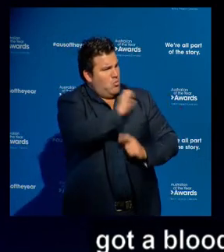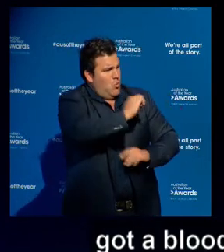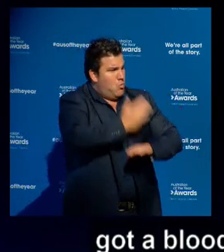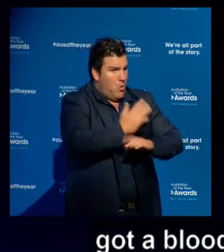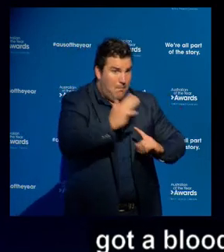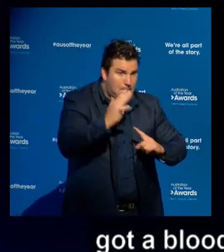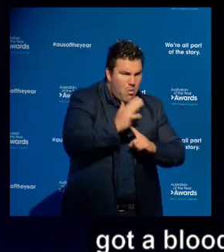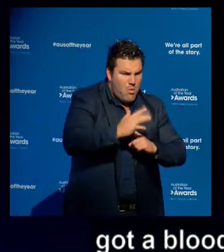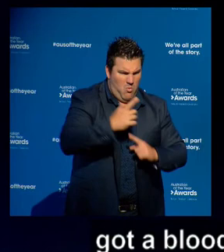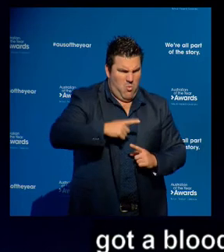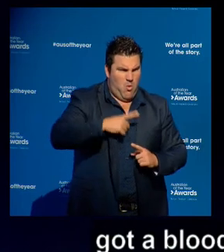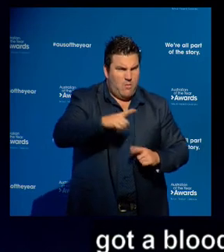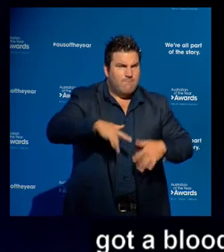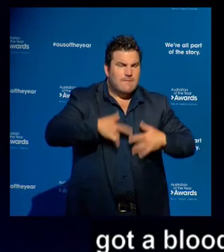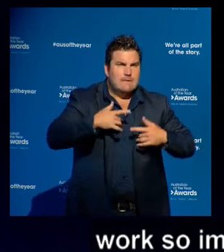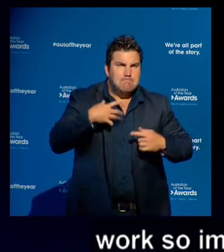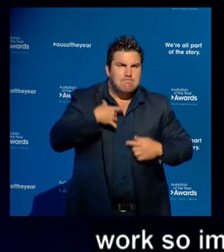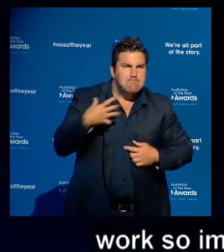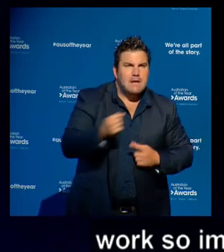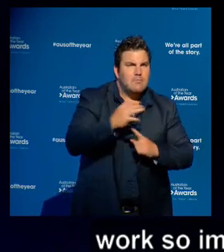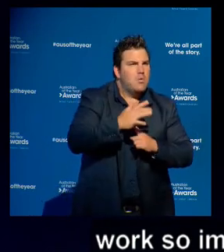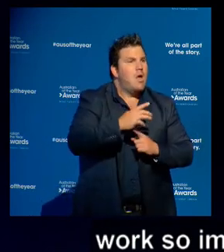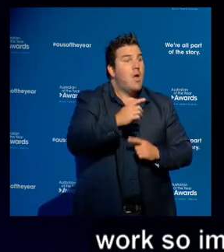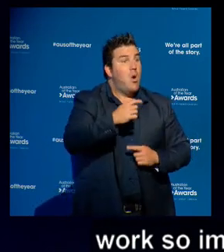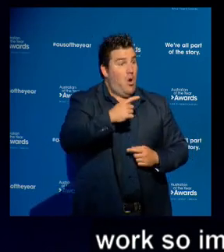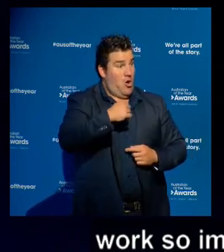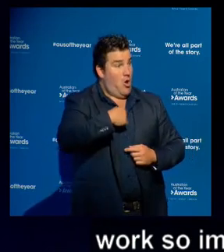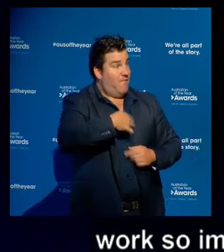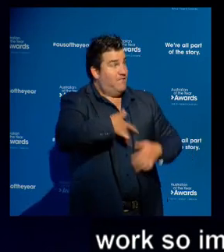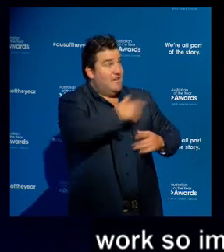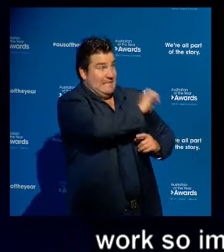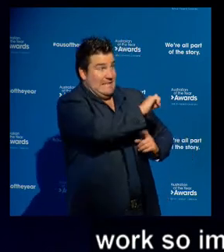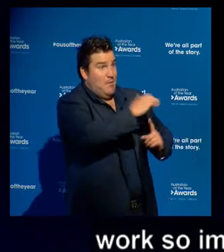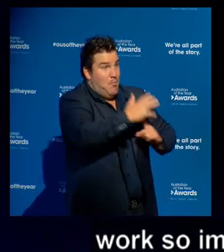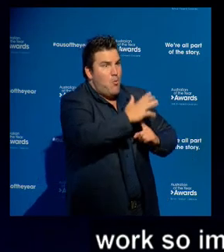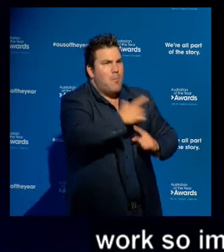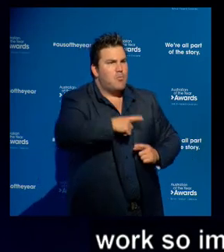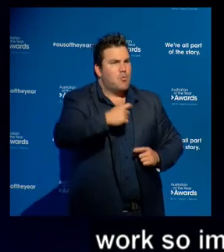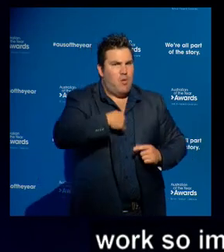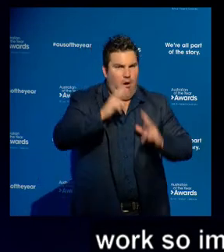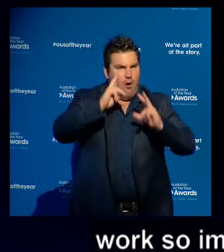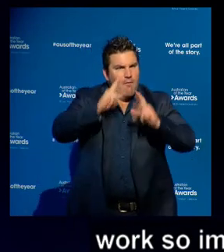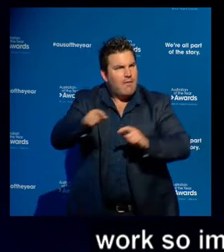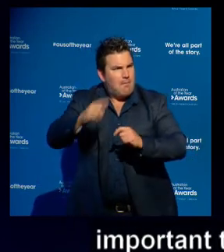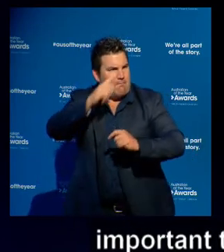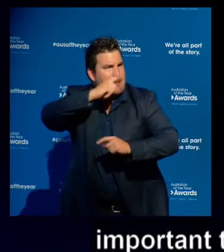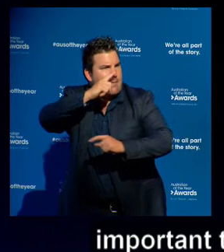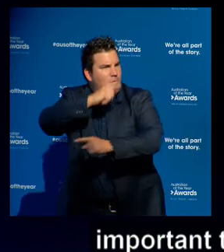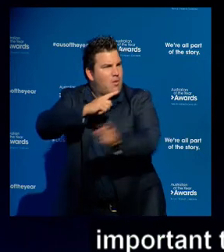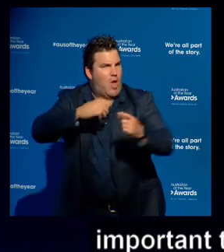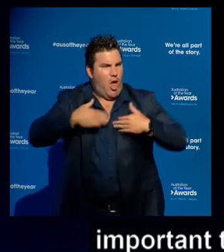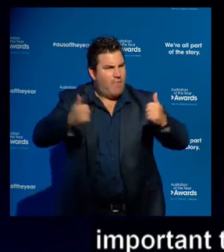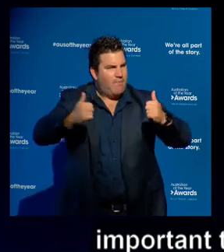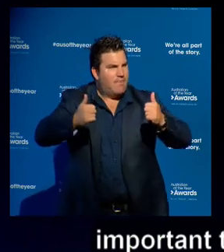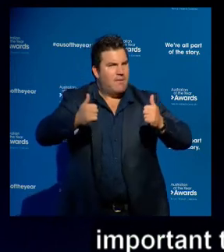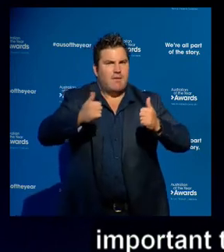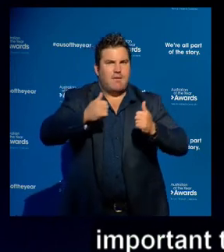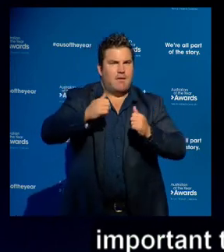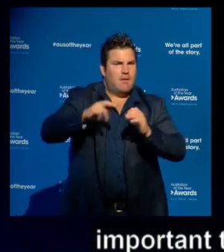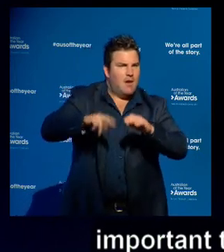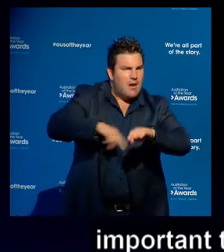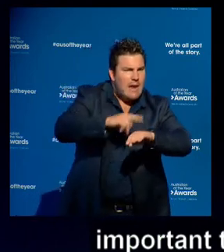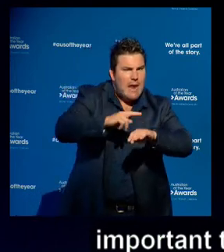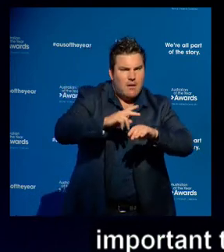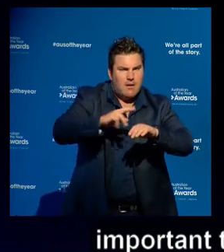It's important to me because I care about people and I care about the health of our nation, and I care about particularly the